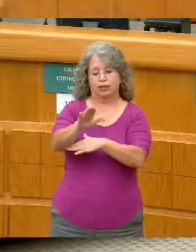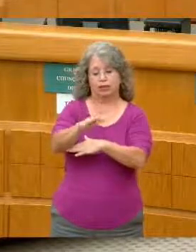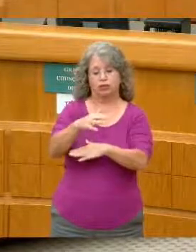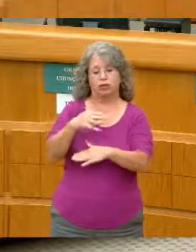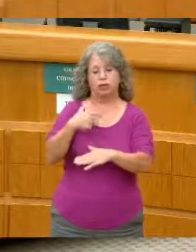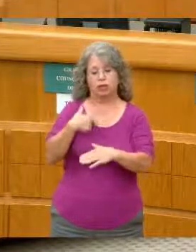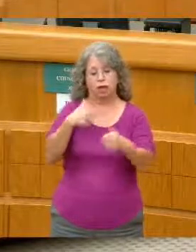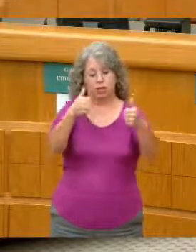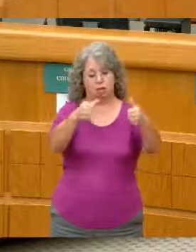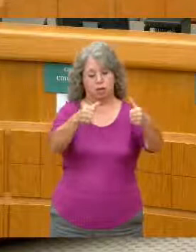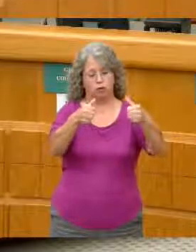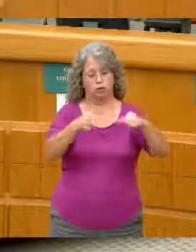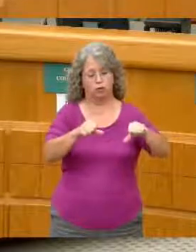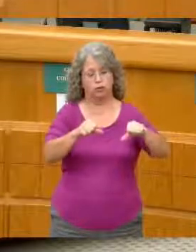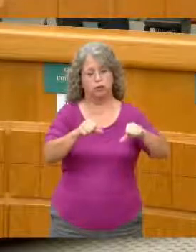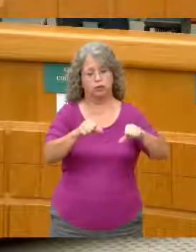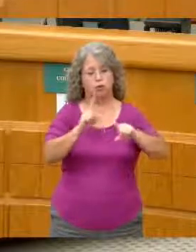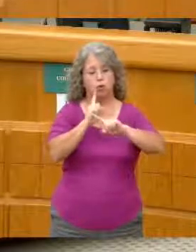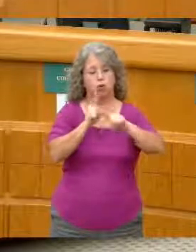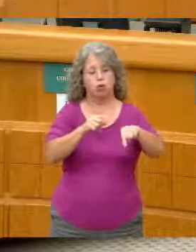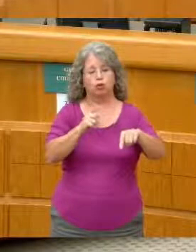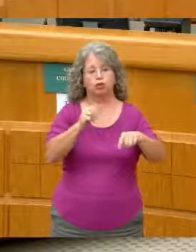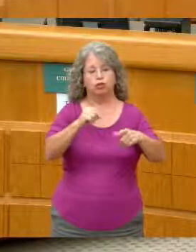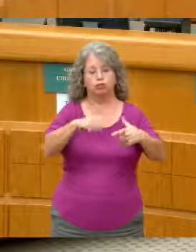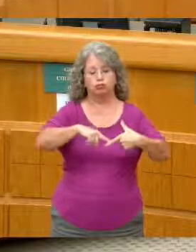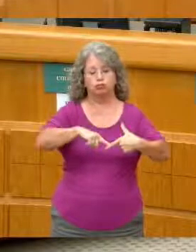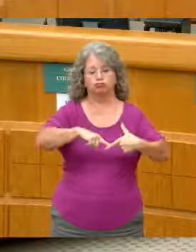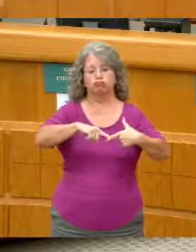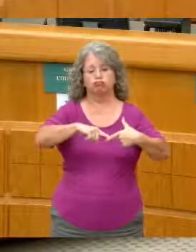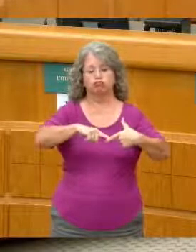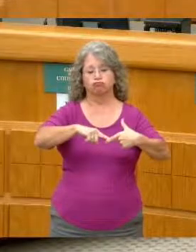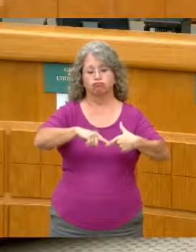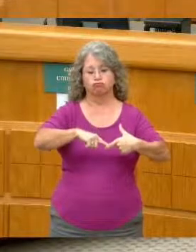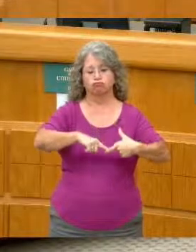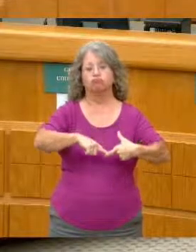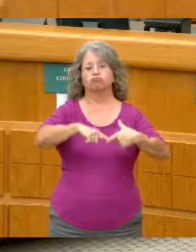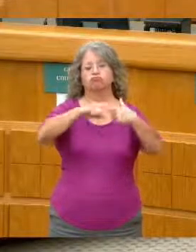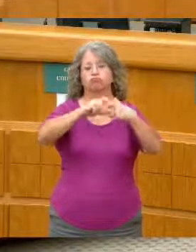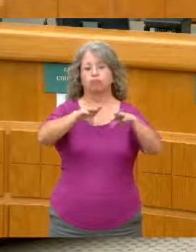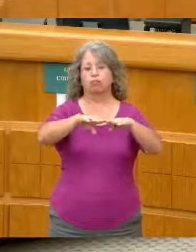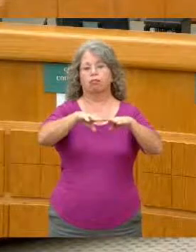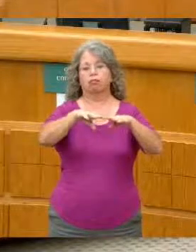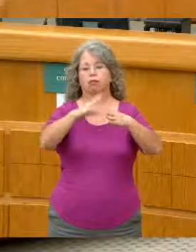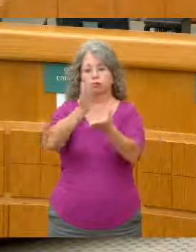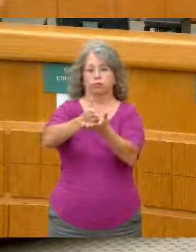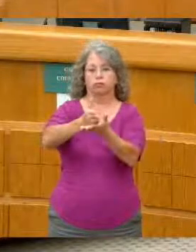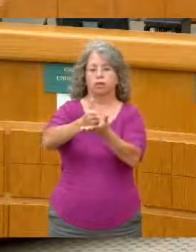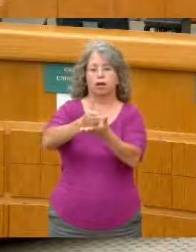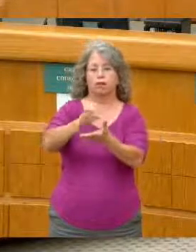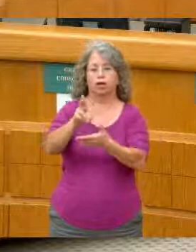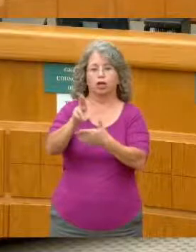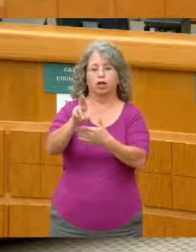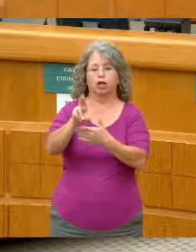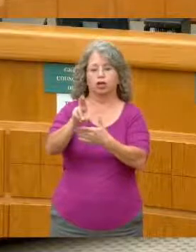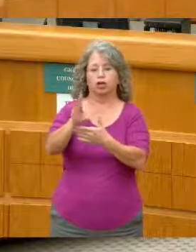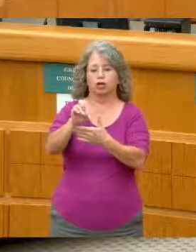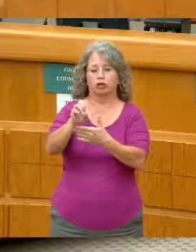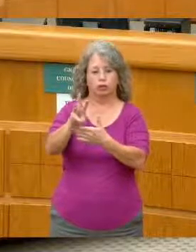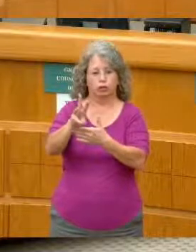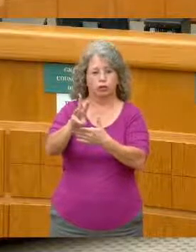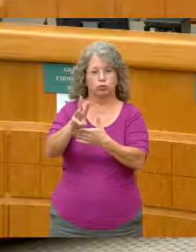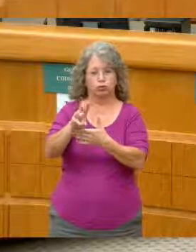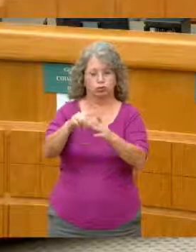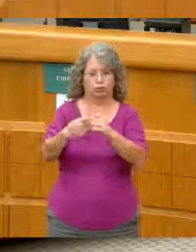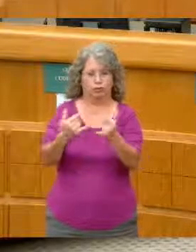I posted a rescission order for the nighttime curfew at Nueces County beaches, effective today. You recall that